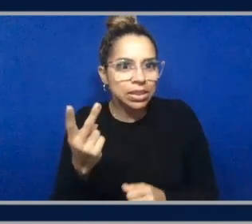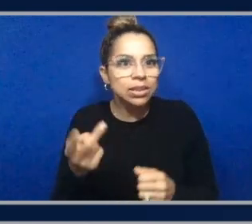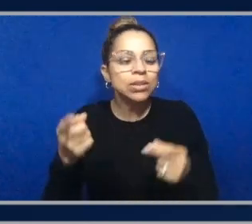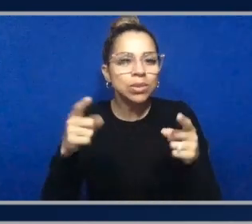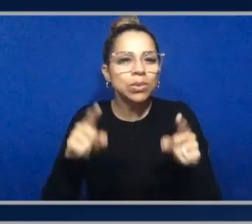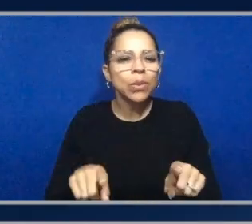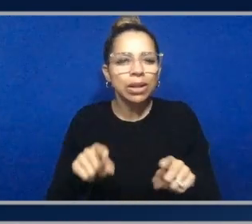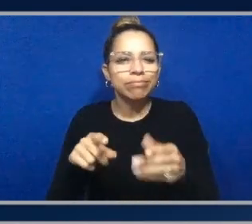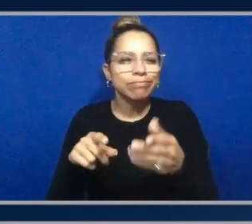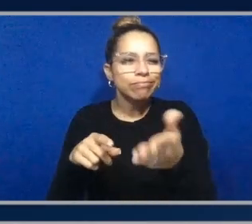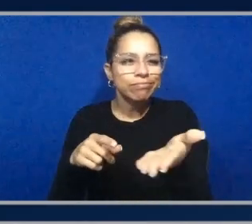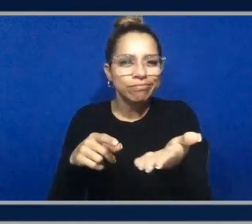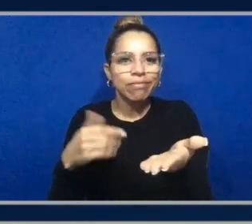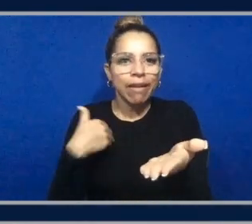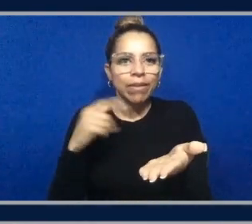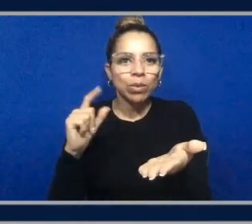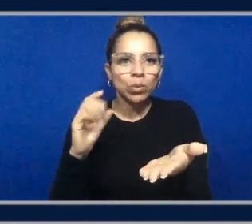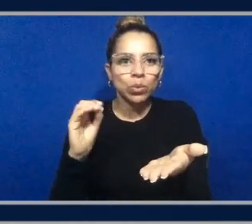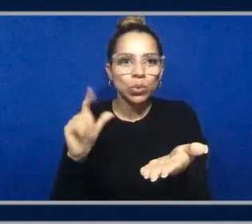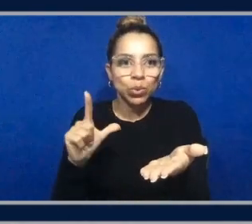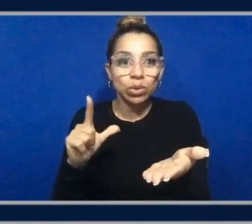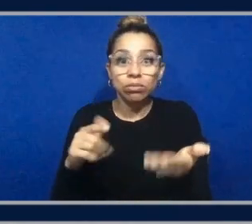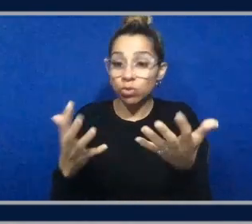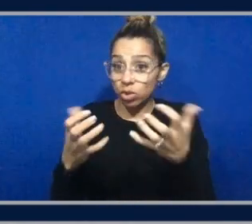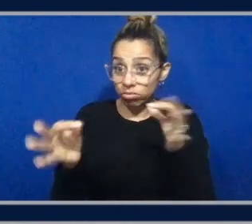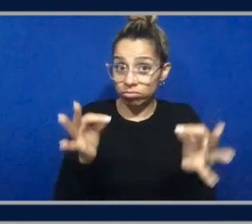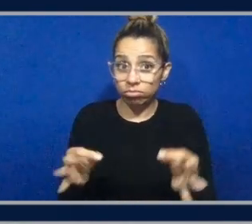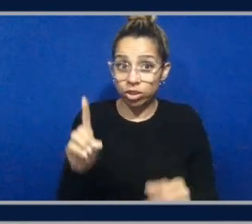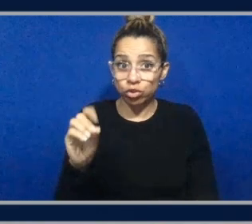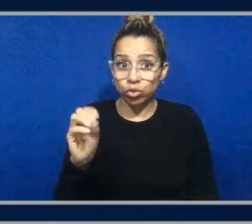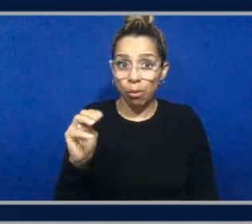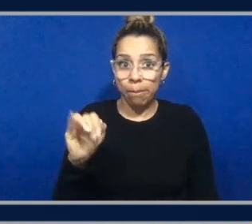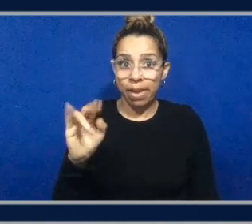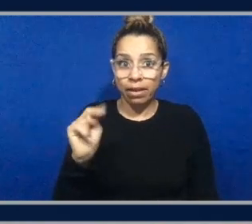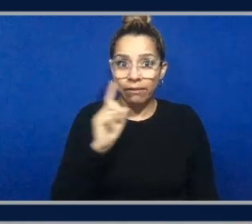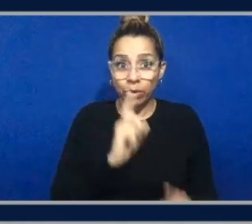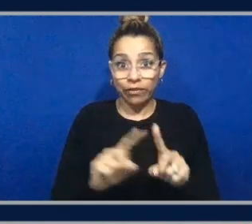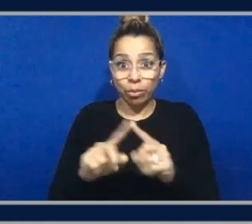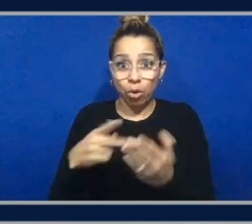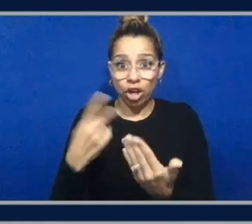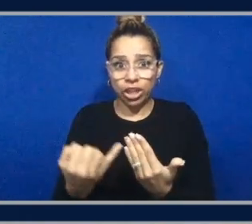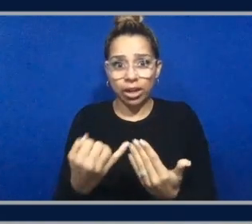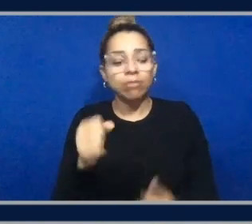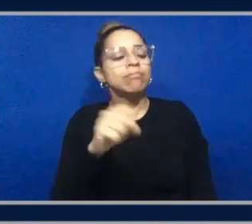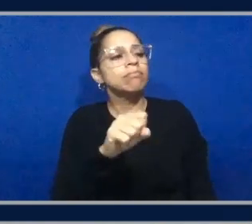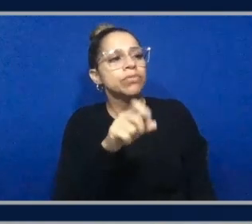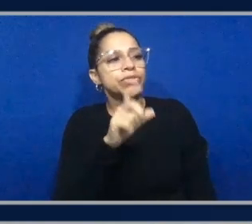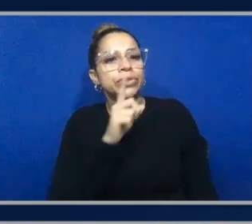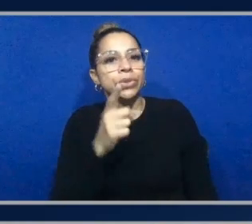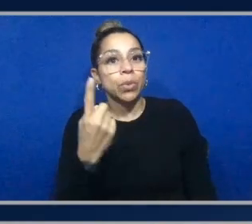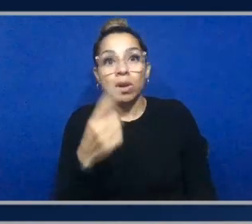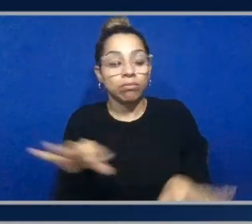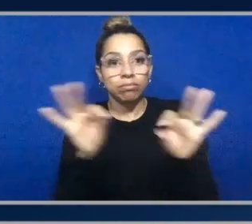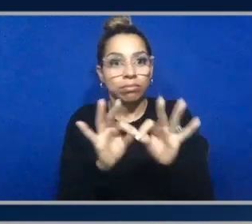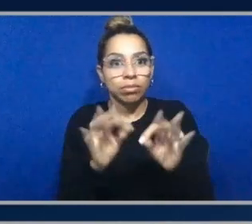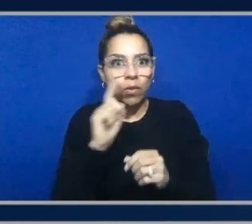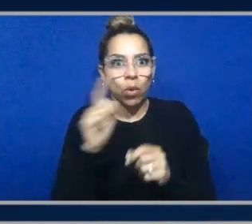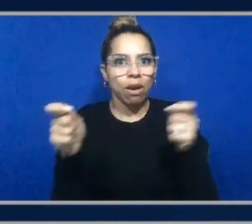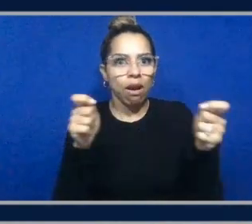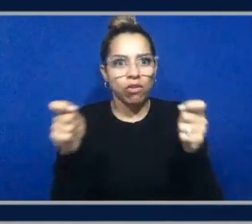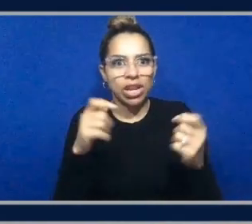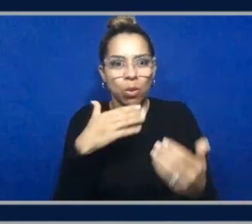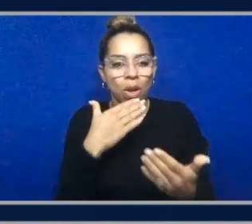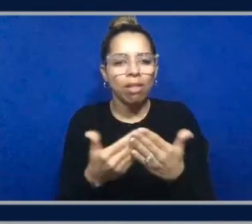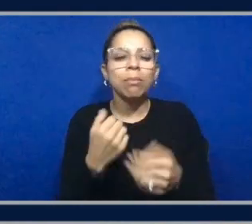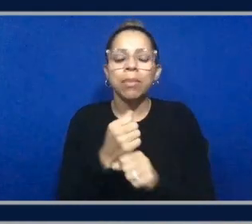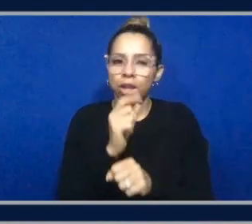So Ansha, do you want to talk a little bit about like domains and projects? And then Yes, we can- absolutely. Yeah. So one of the key pieces of governing this well is making sure that